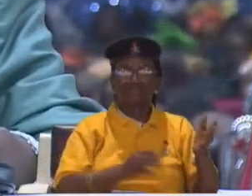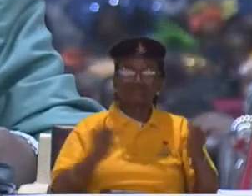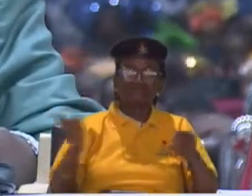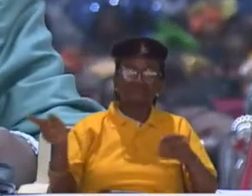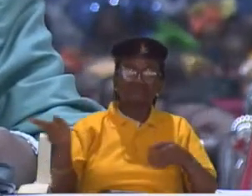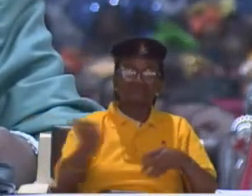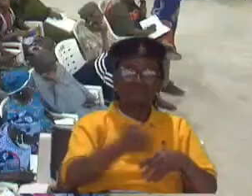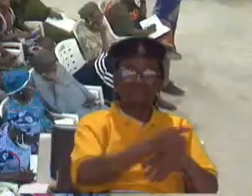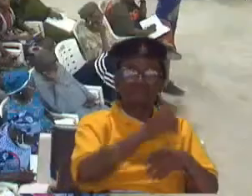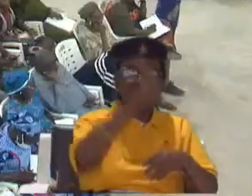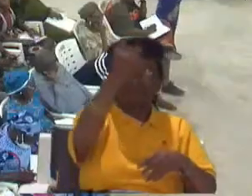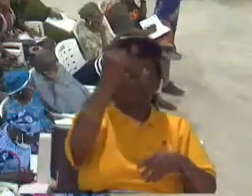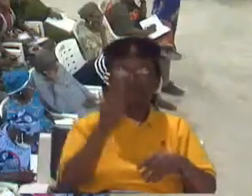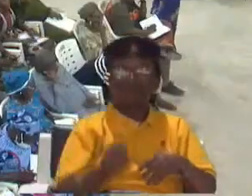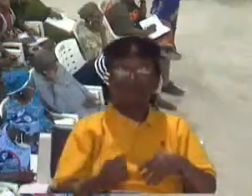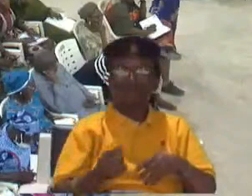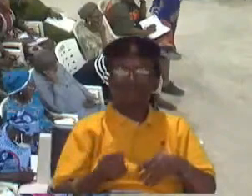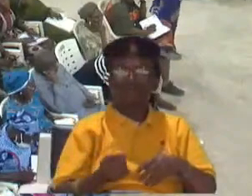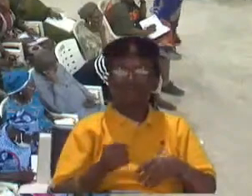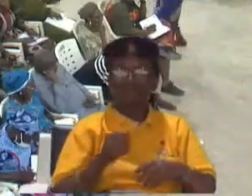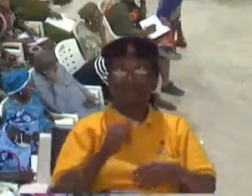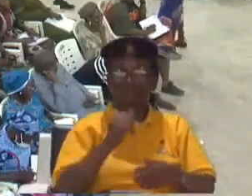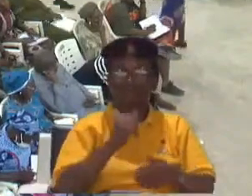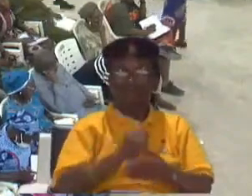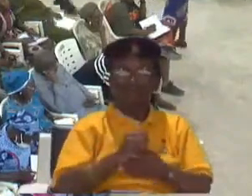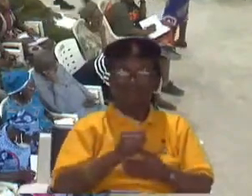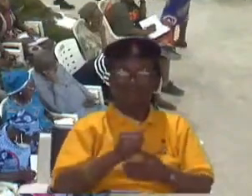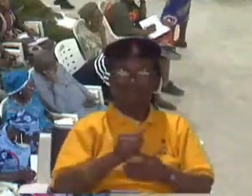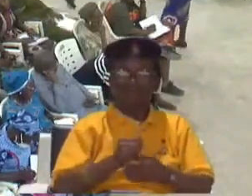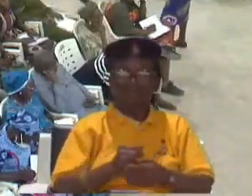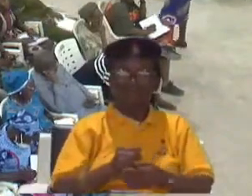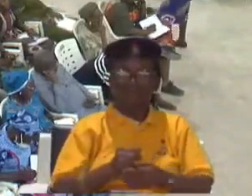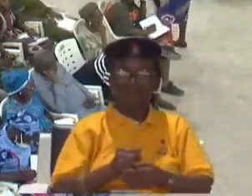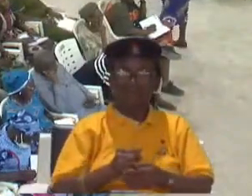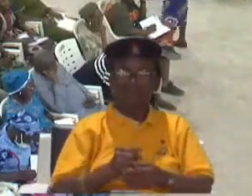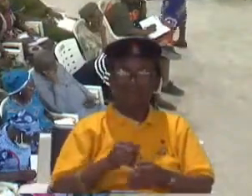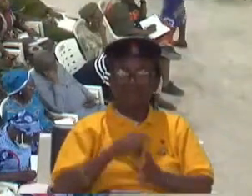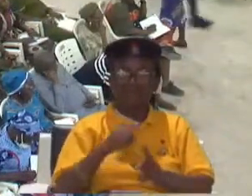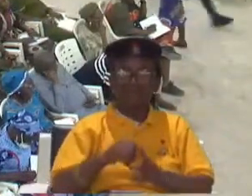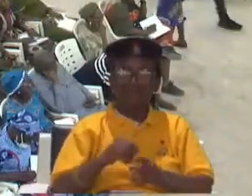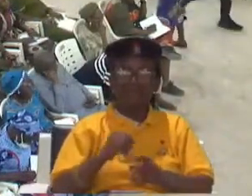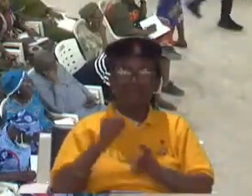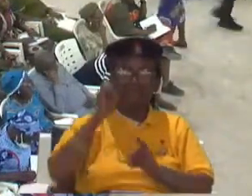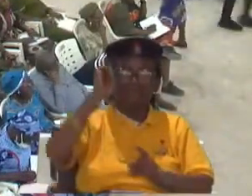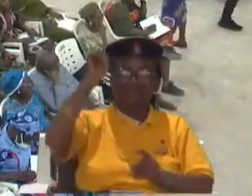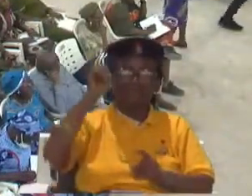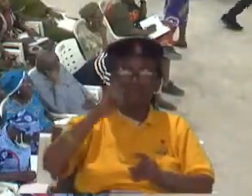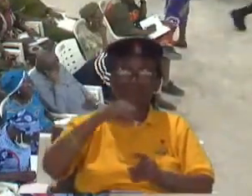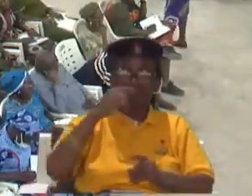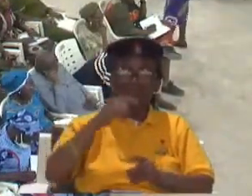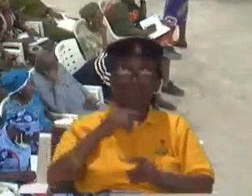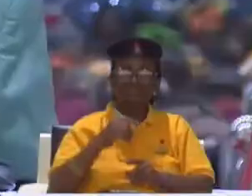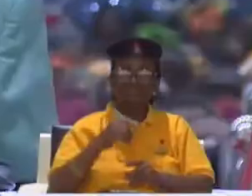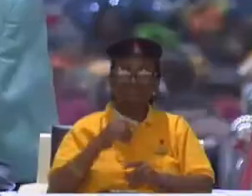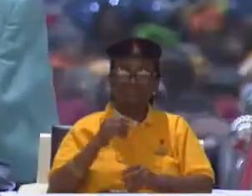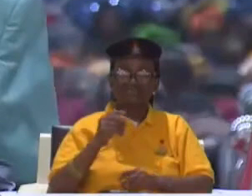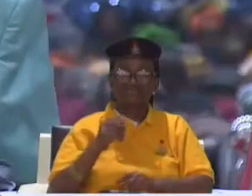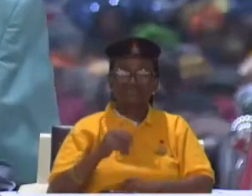alone. Amen. When he says, darkness go,